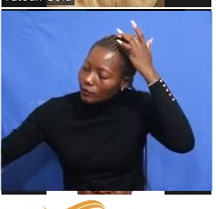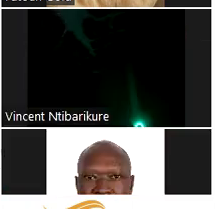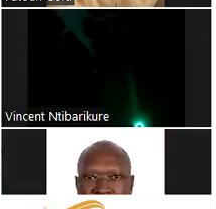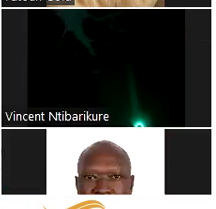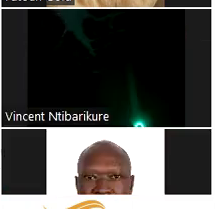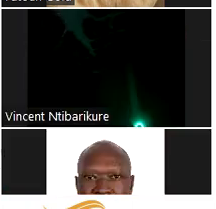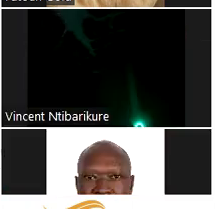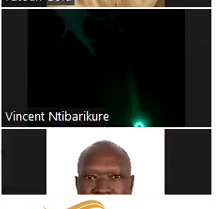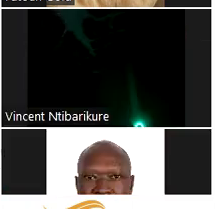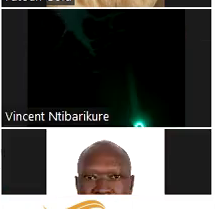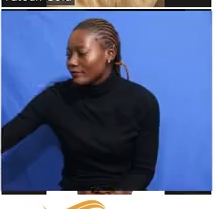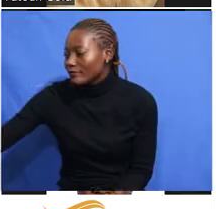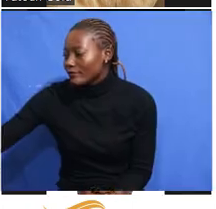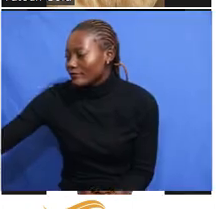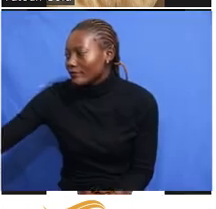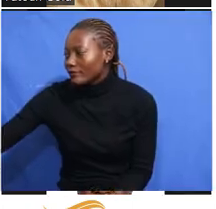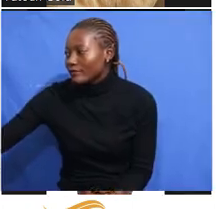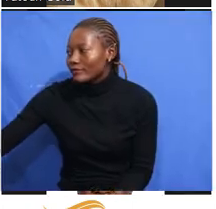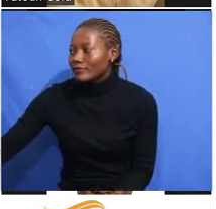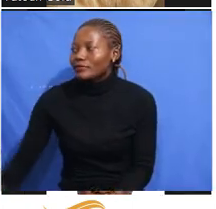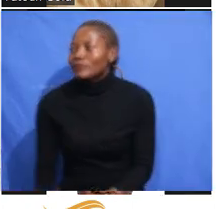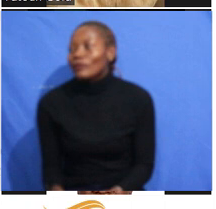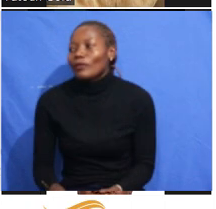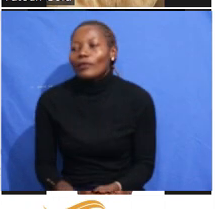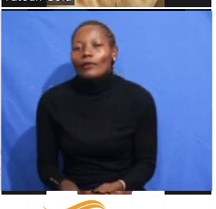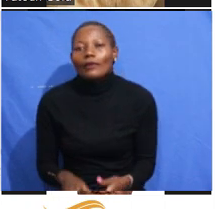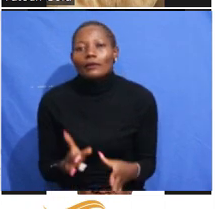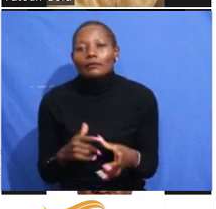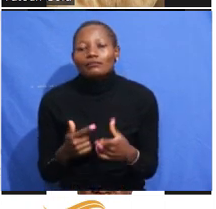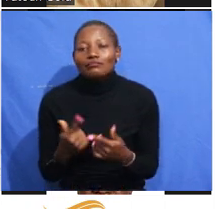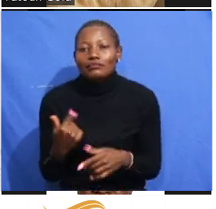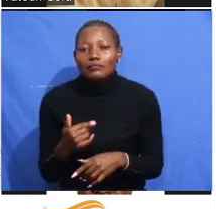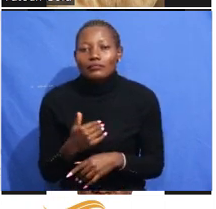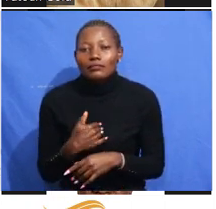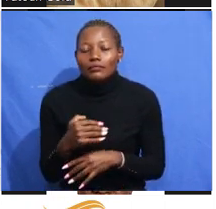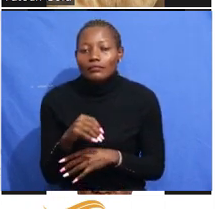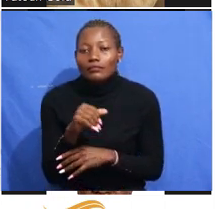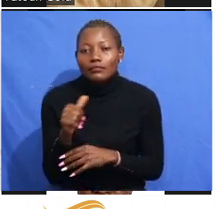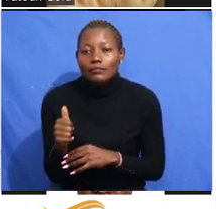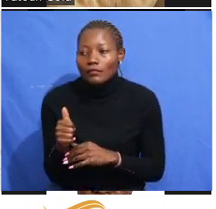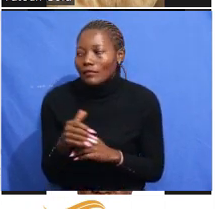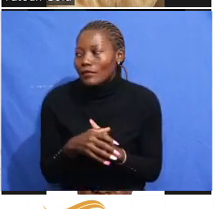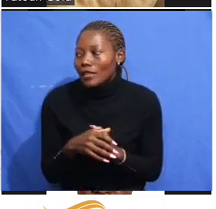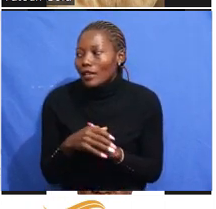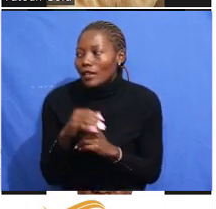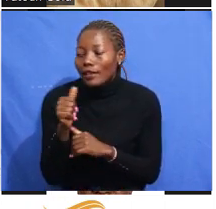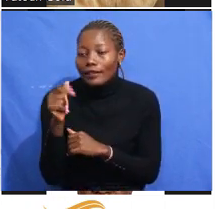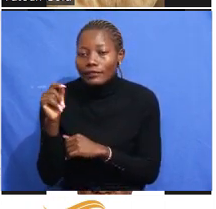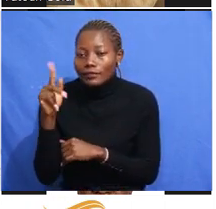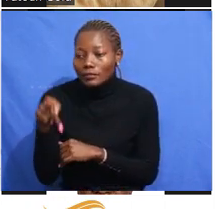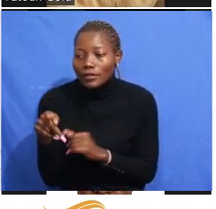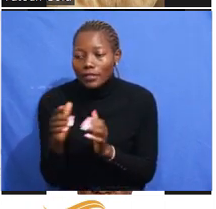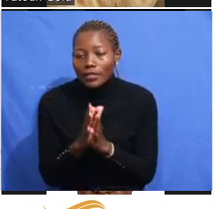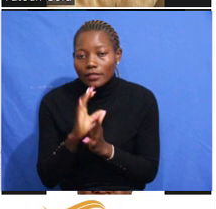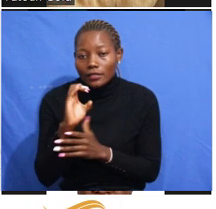molecule called adenosine triphosphate. And then we also have creatine phosphate. This is the way that